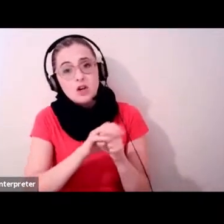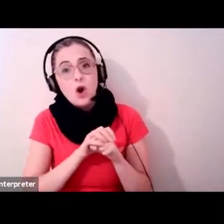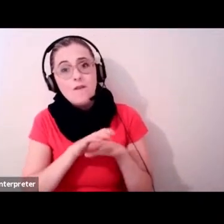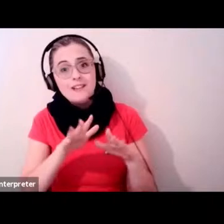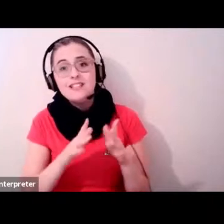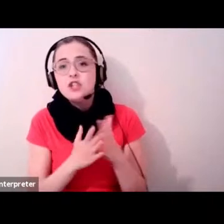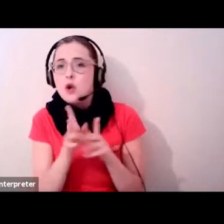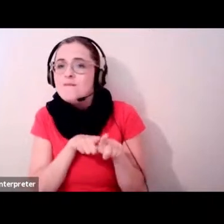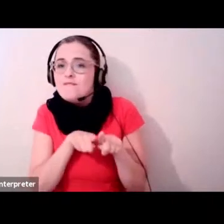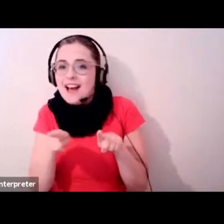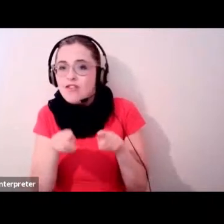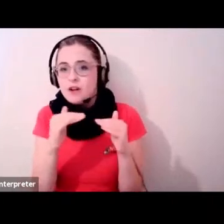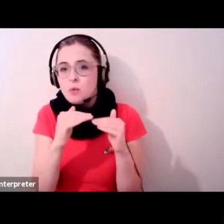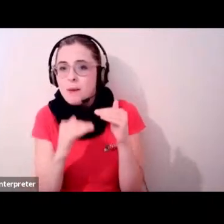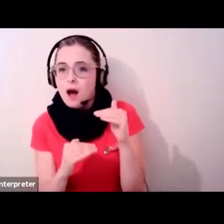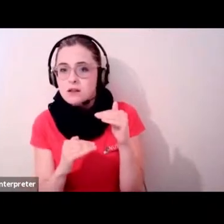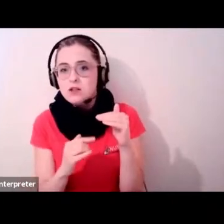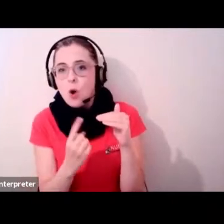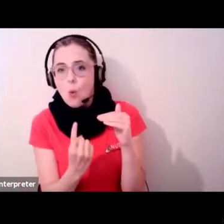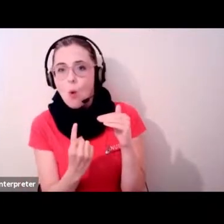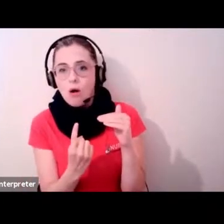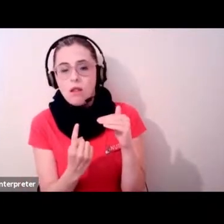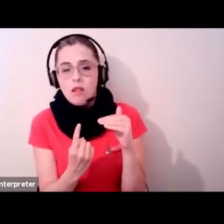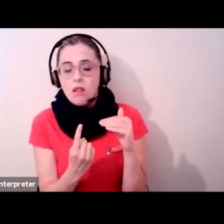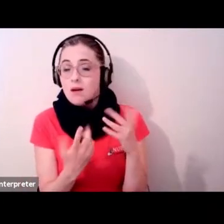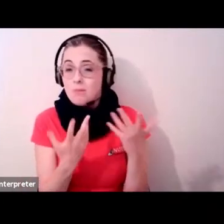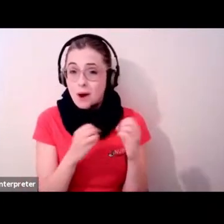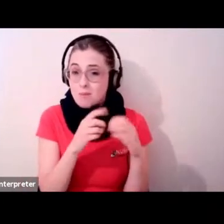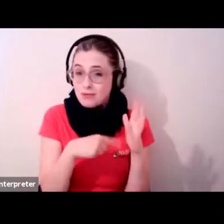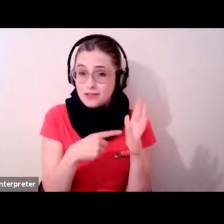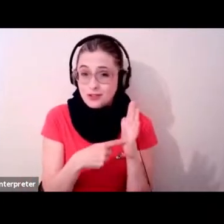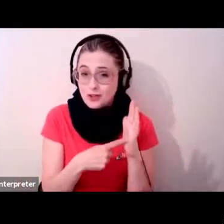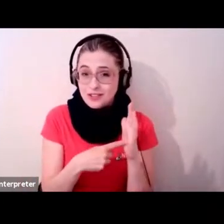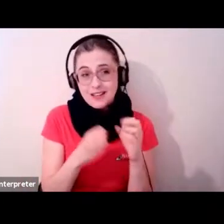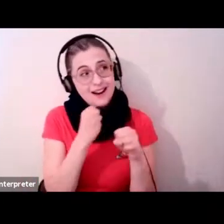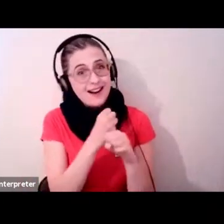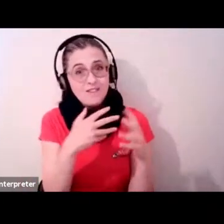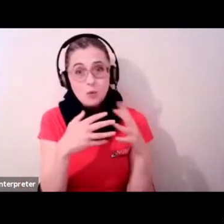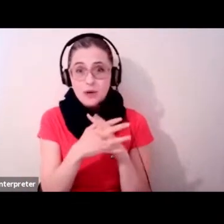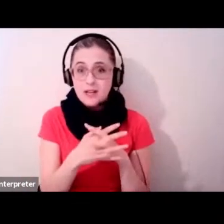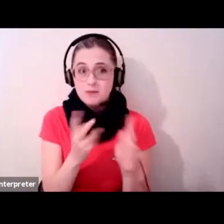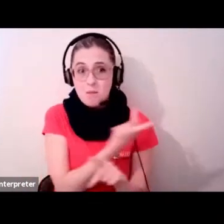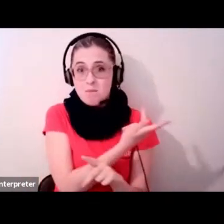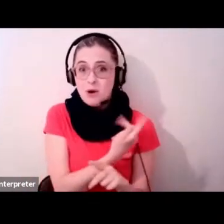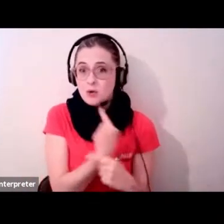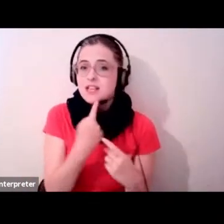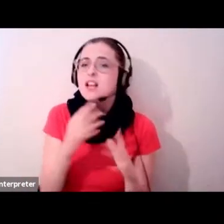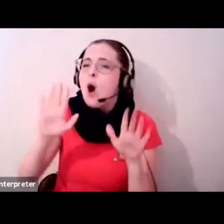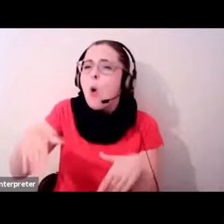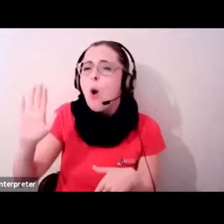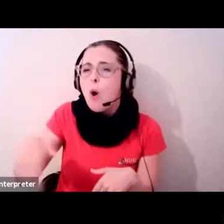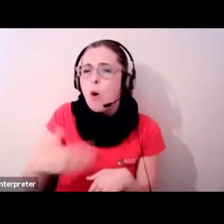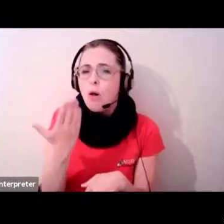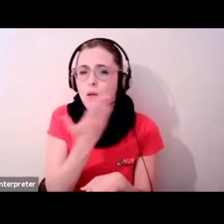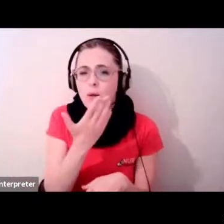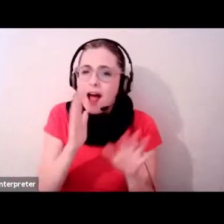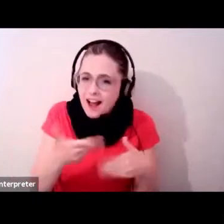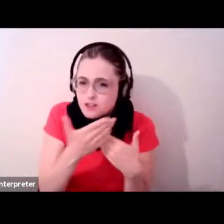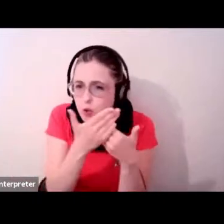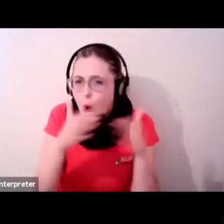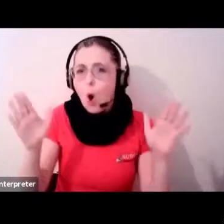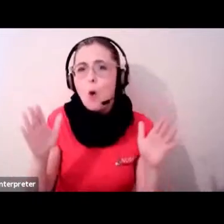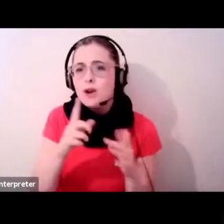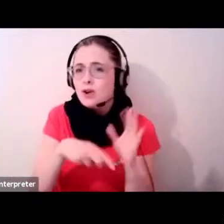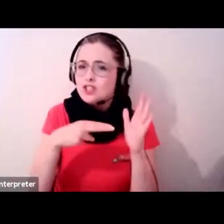Prime Minister and Gavin Williamson saying all primary schools opening on January the 4th, in that